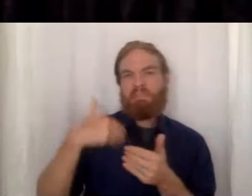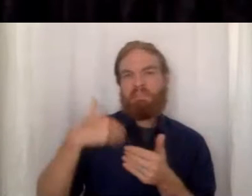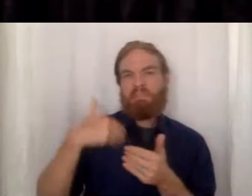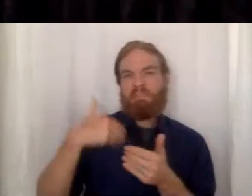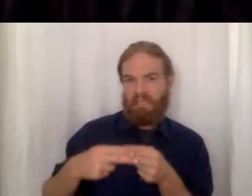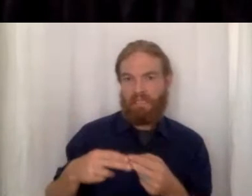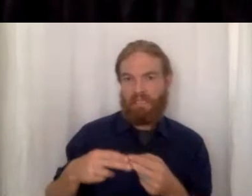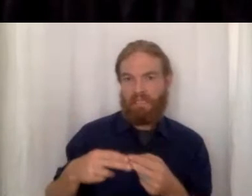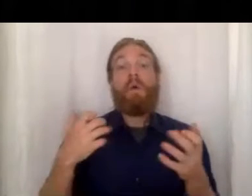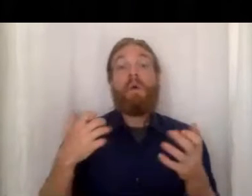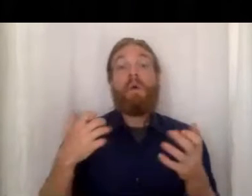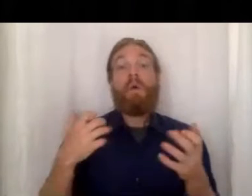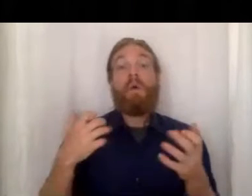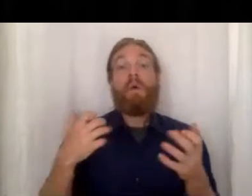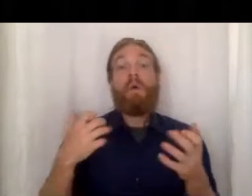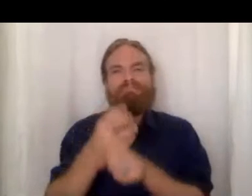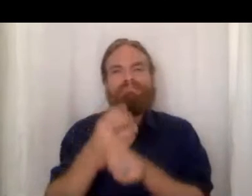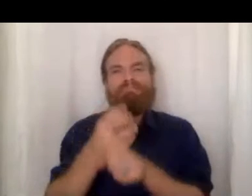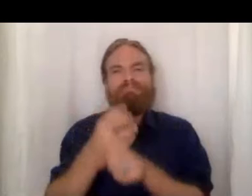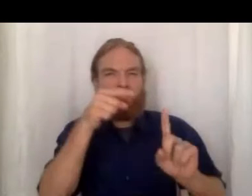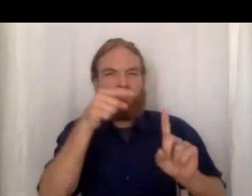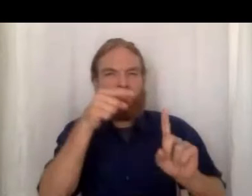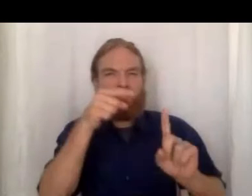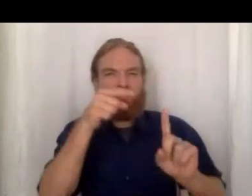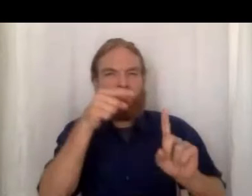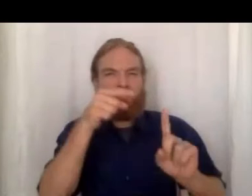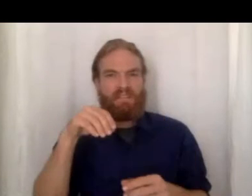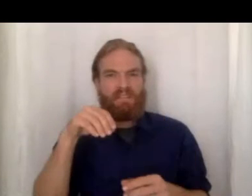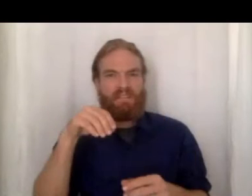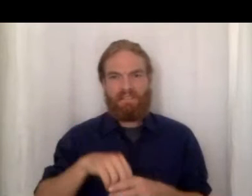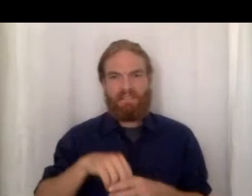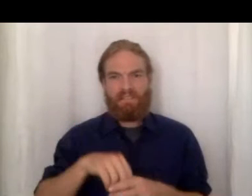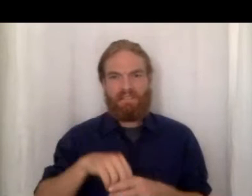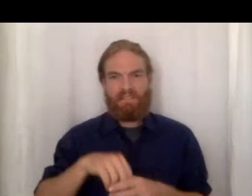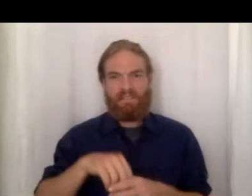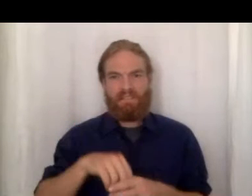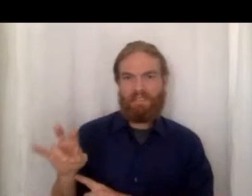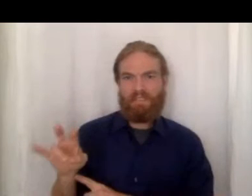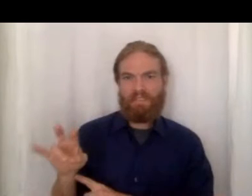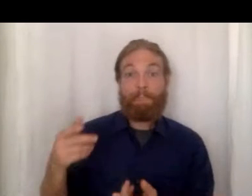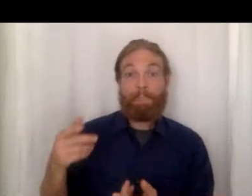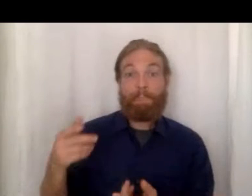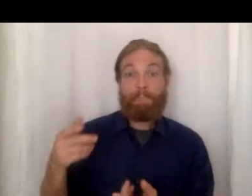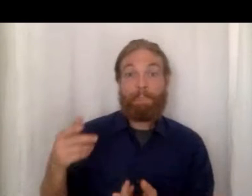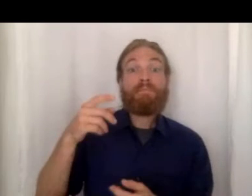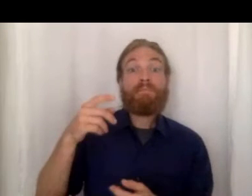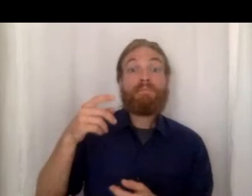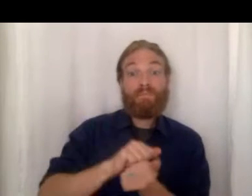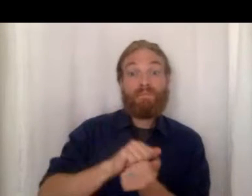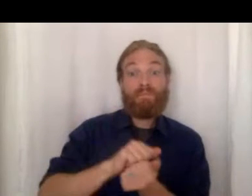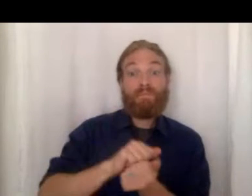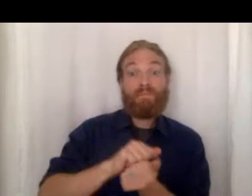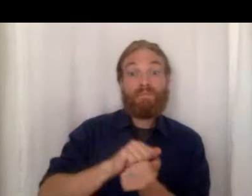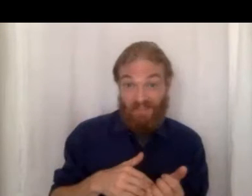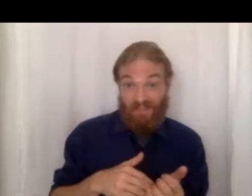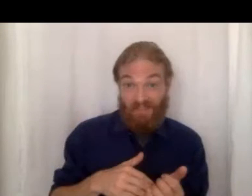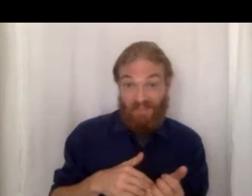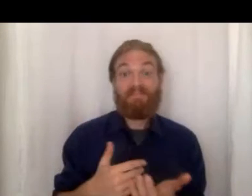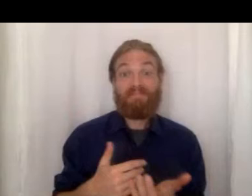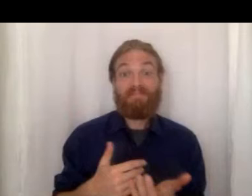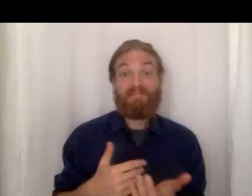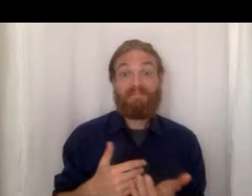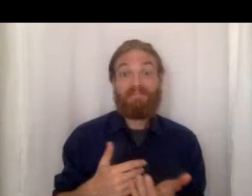at 277 per 100,000 on our incidence. So we're pretty far away from that 35 that was referenced in our